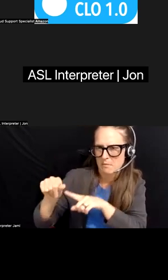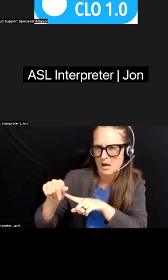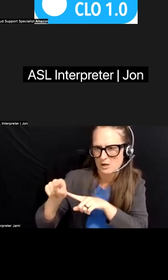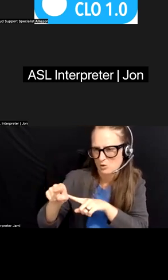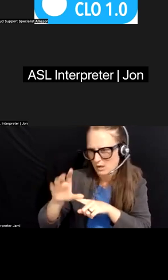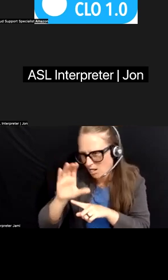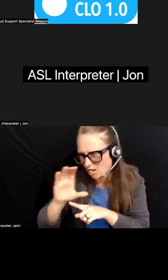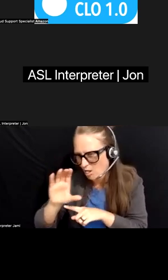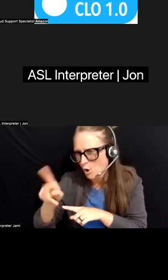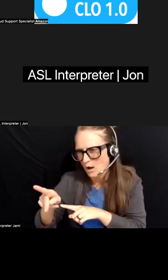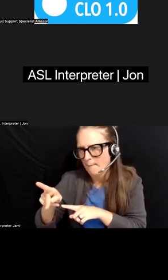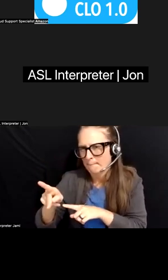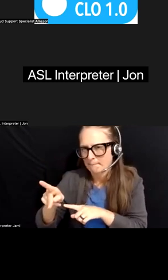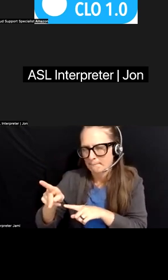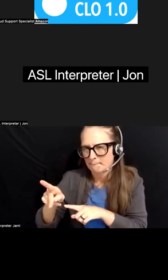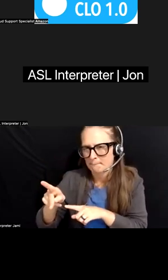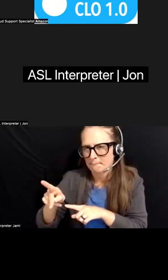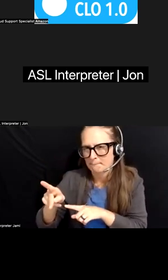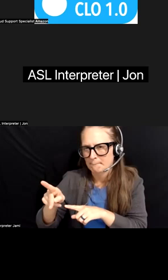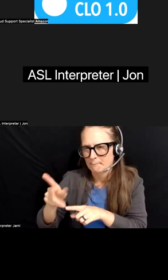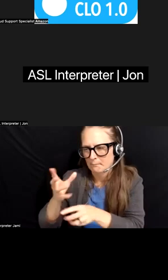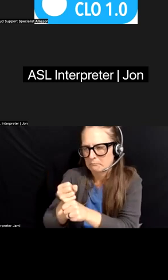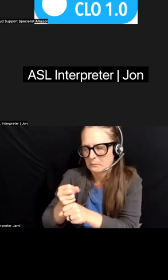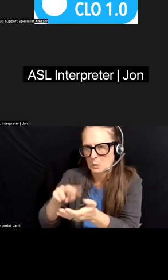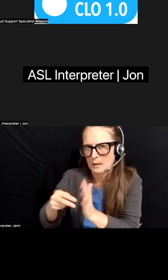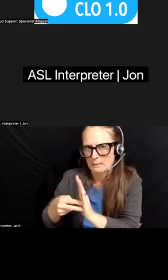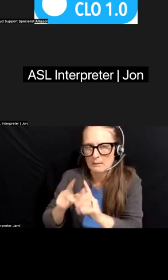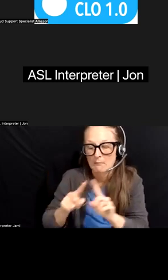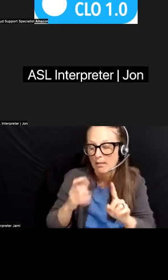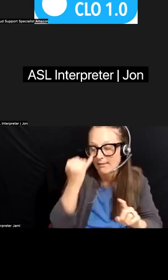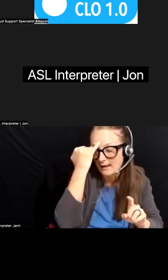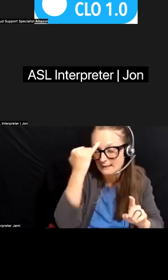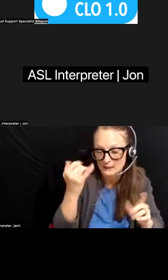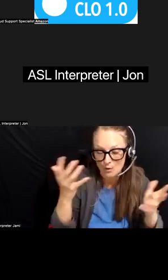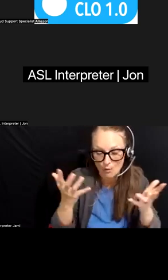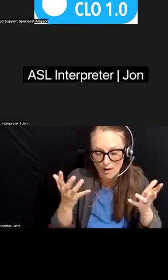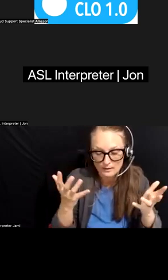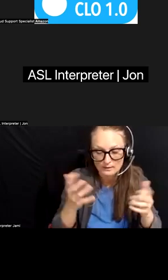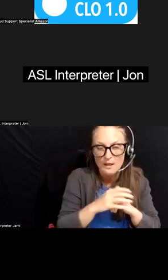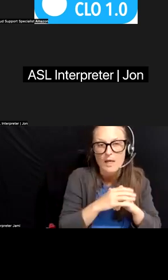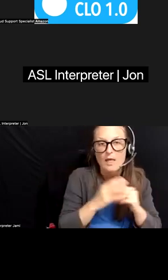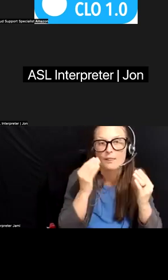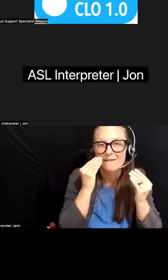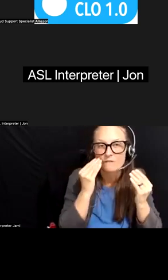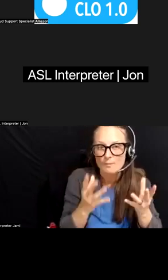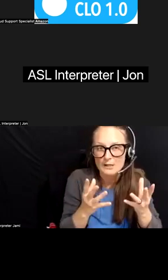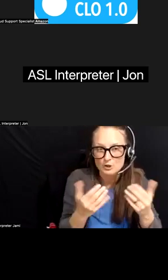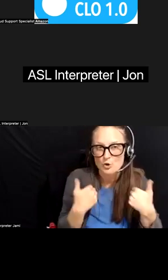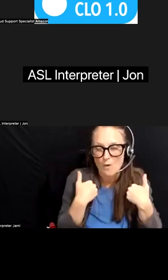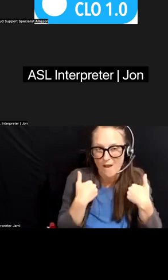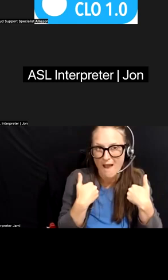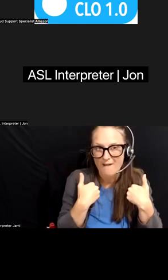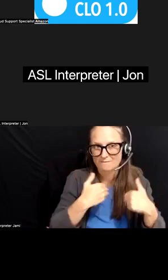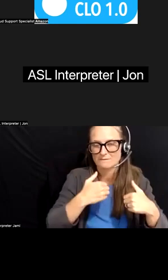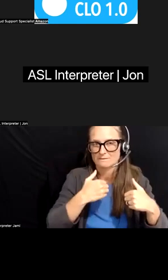look it up, but the idea is the information that you have in this standard is